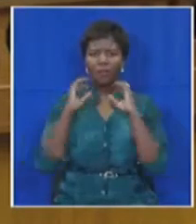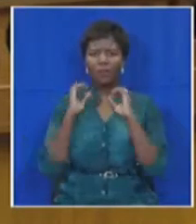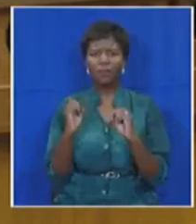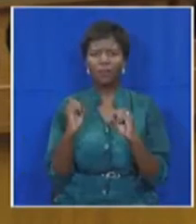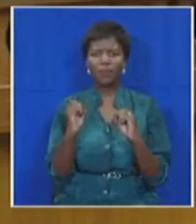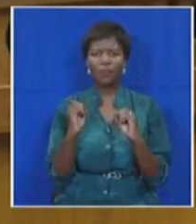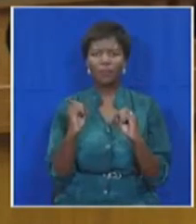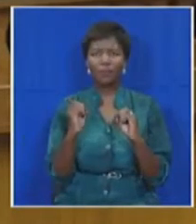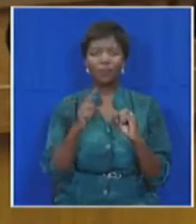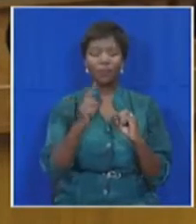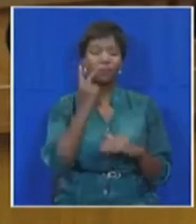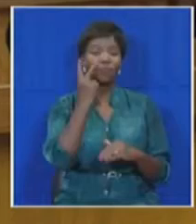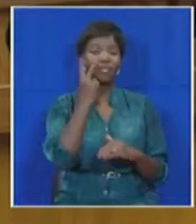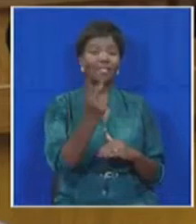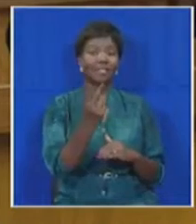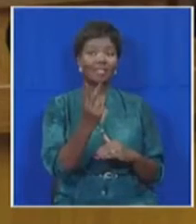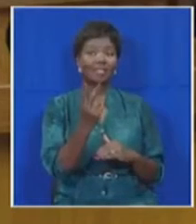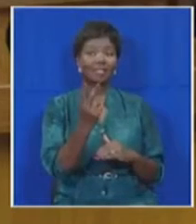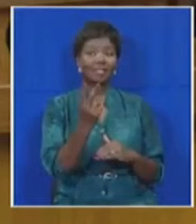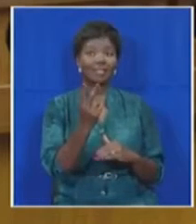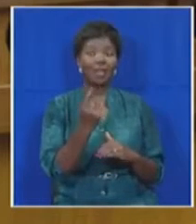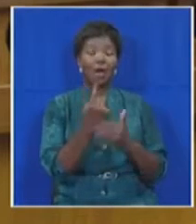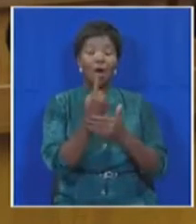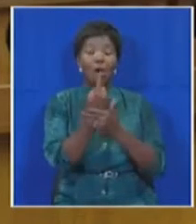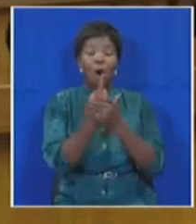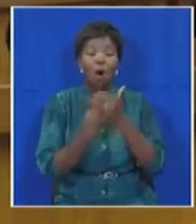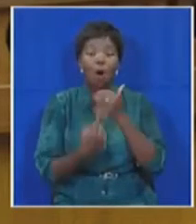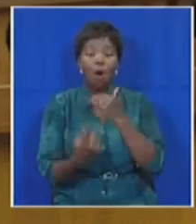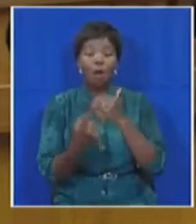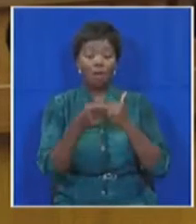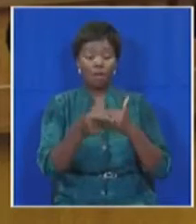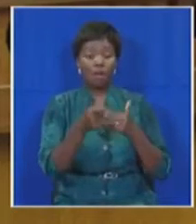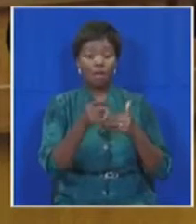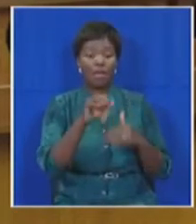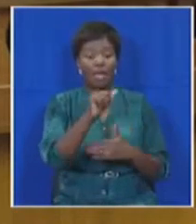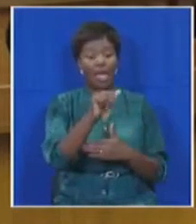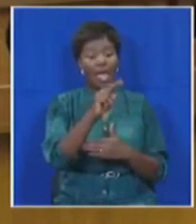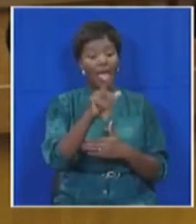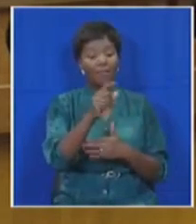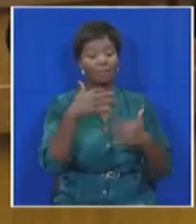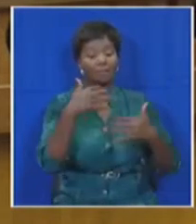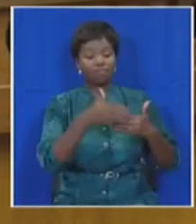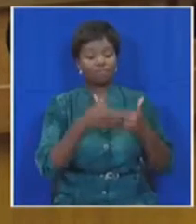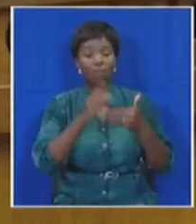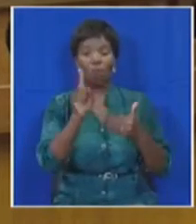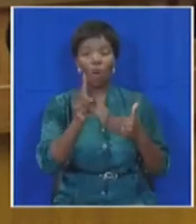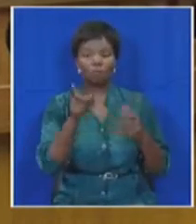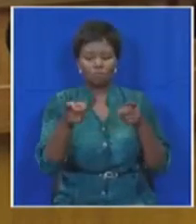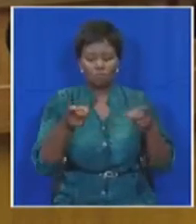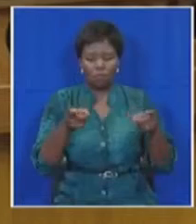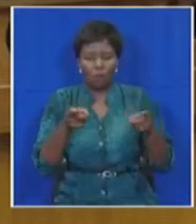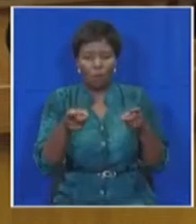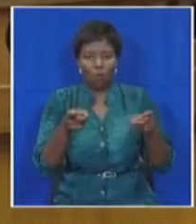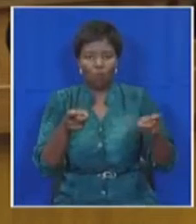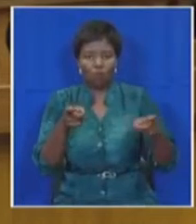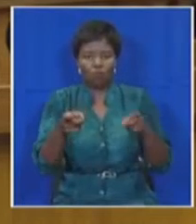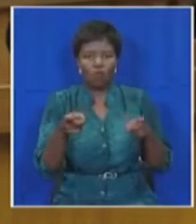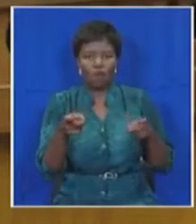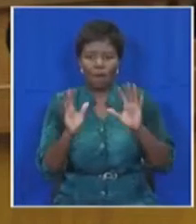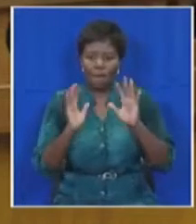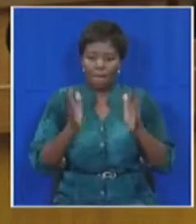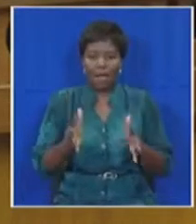see, the only thing that this party cares about is power. It cares about getting